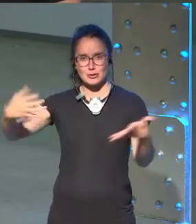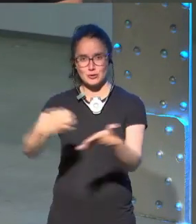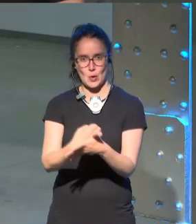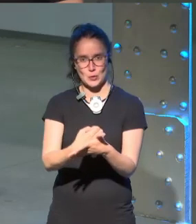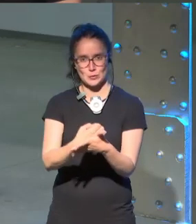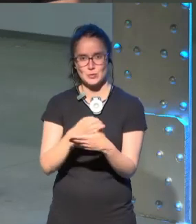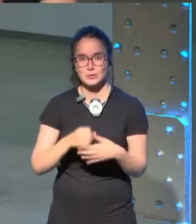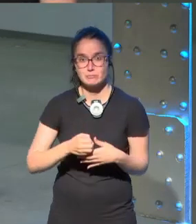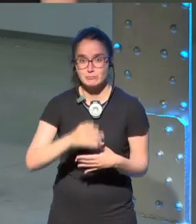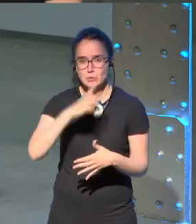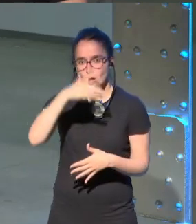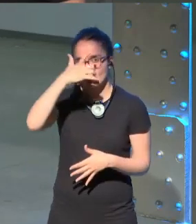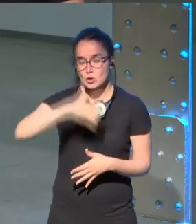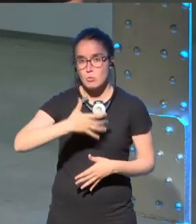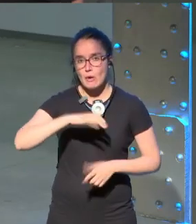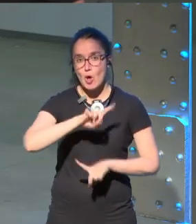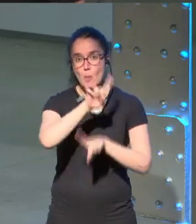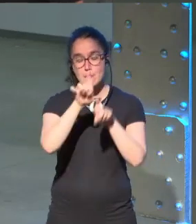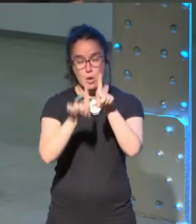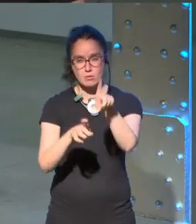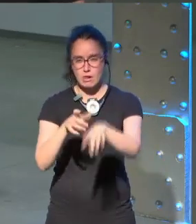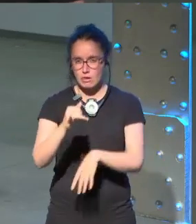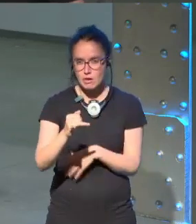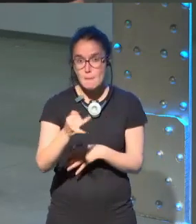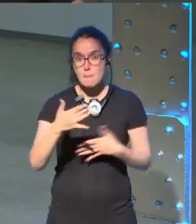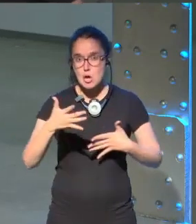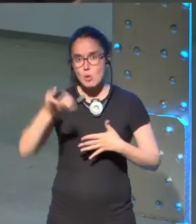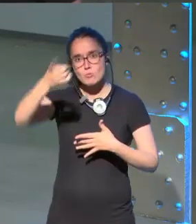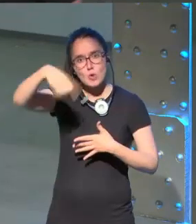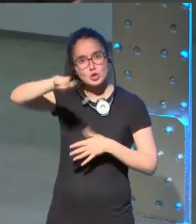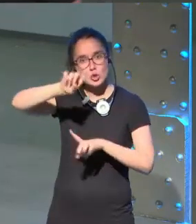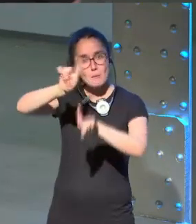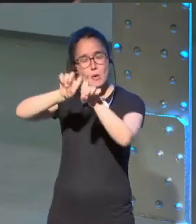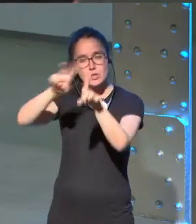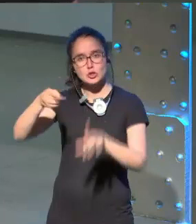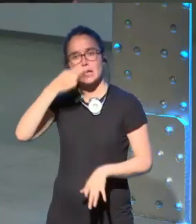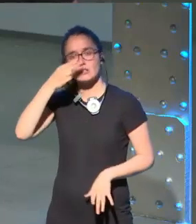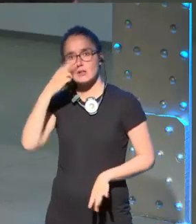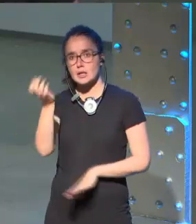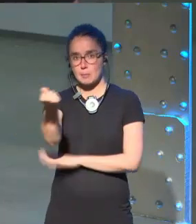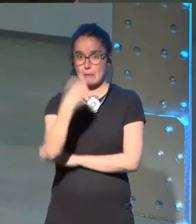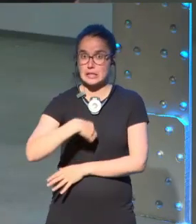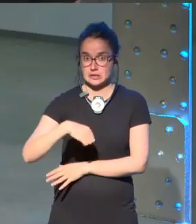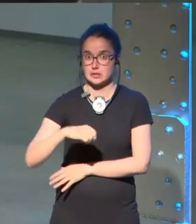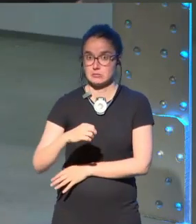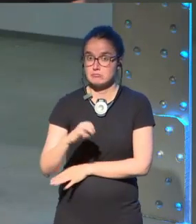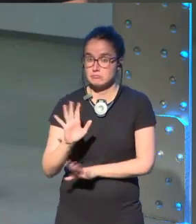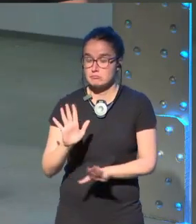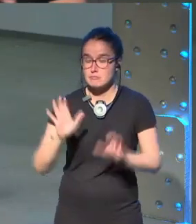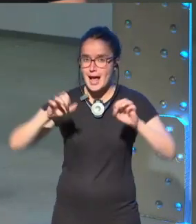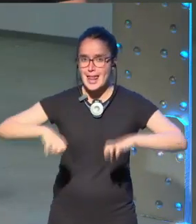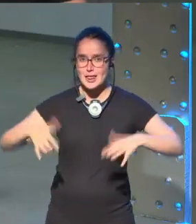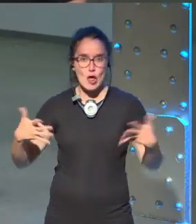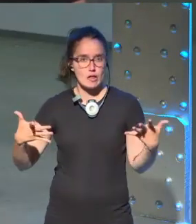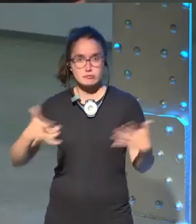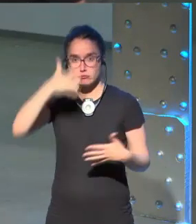just raise up your hand and we'll keep talking, okay? Because maybe I have questions to ask, but maybe your questions are much